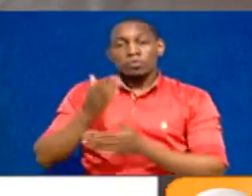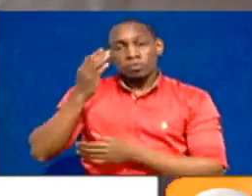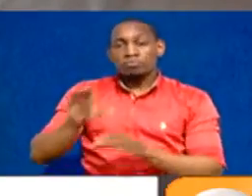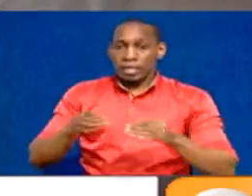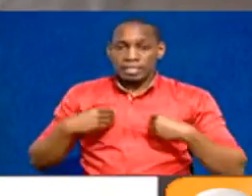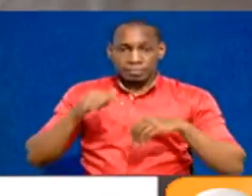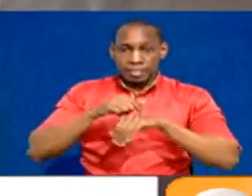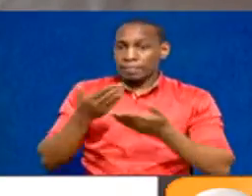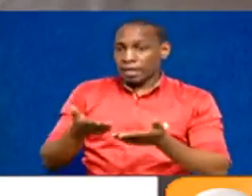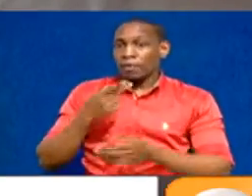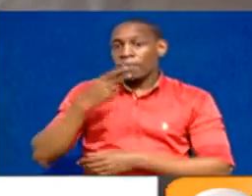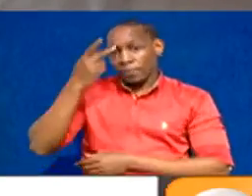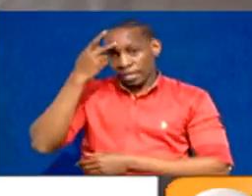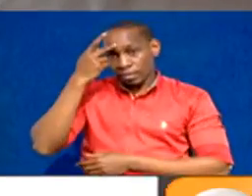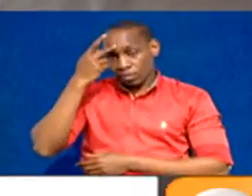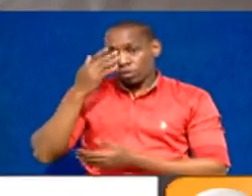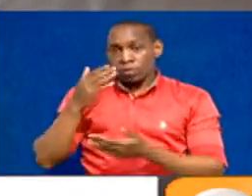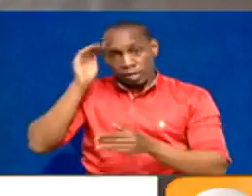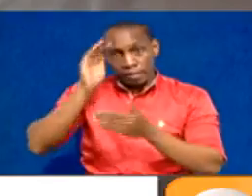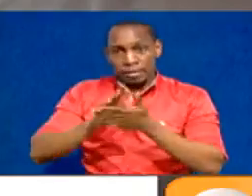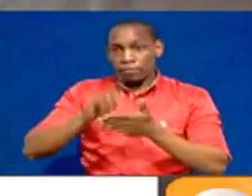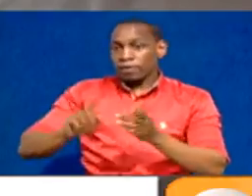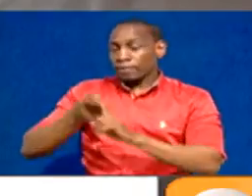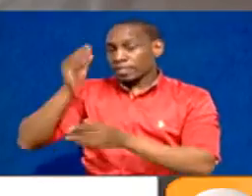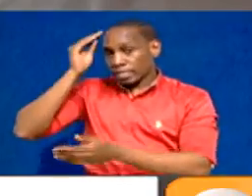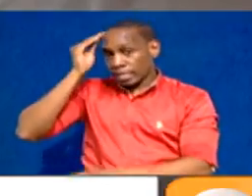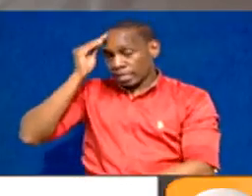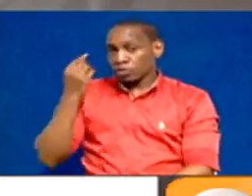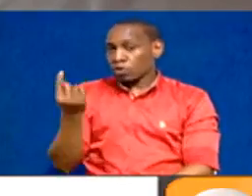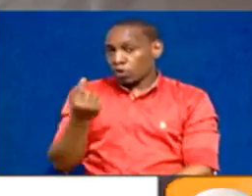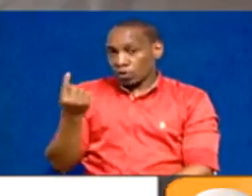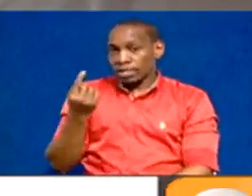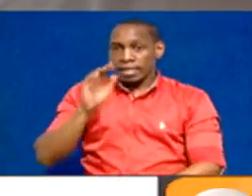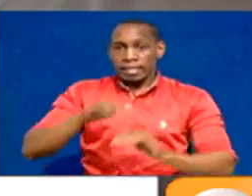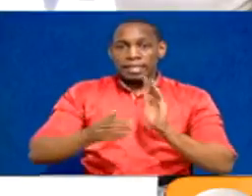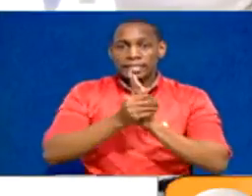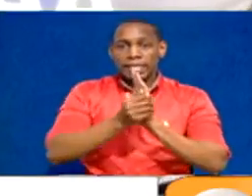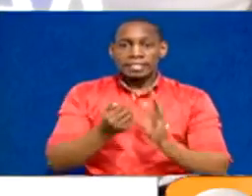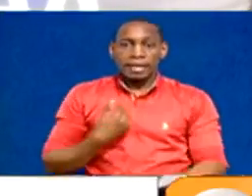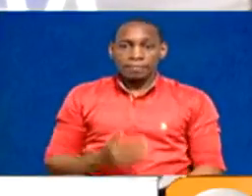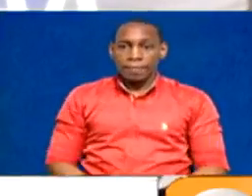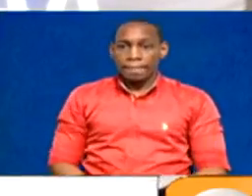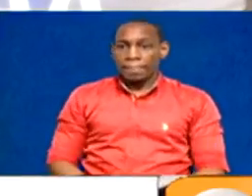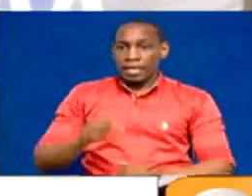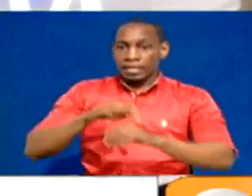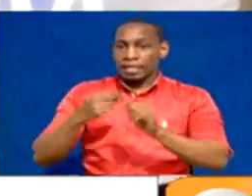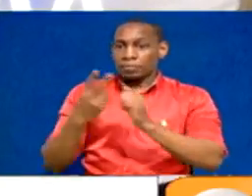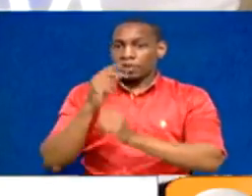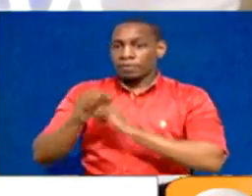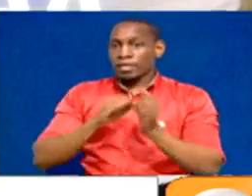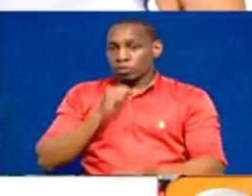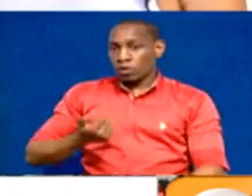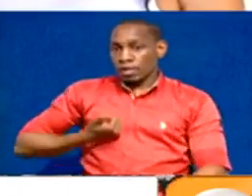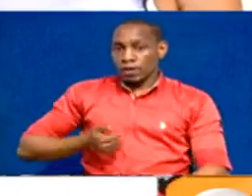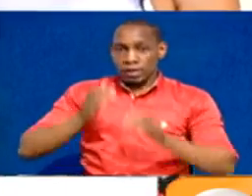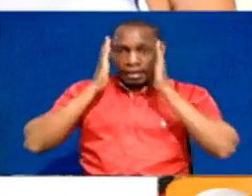understand nowadays parents always believe in education more than the talents. At 12 years, Sheila